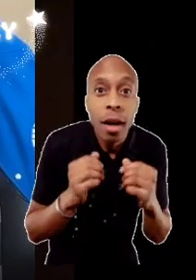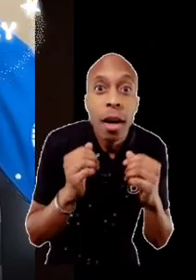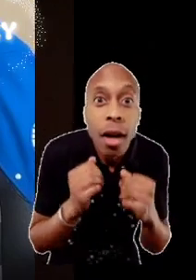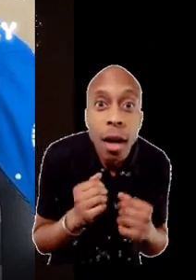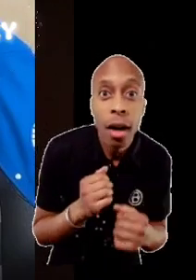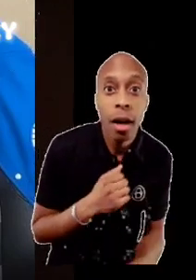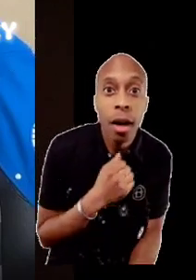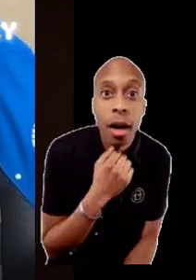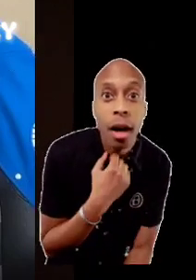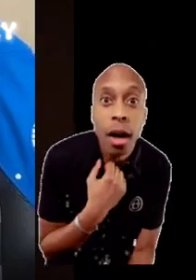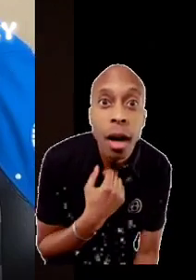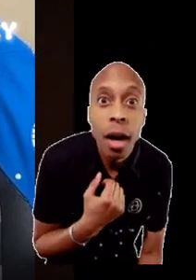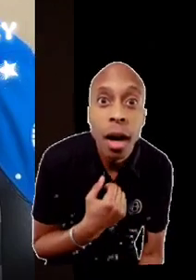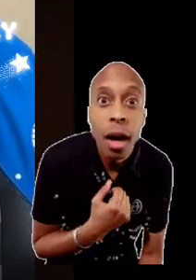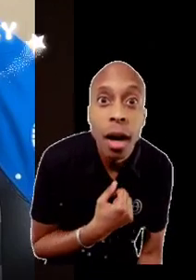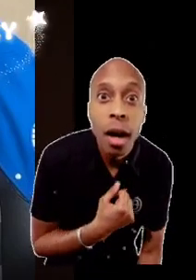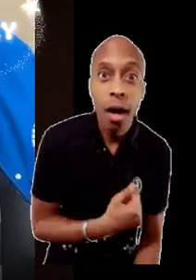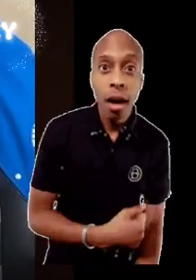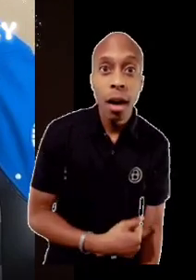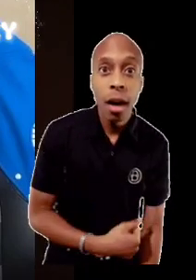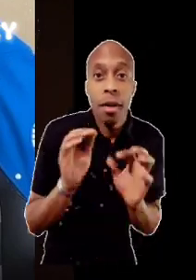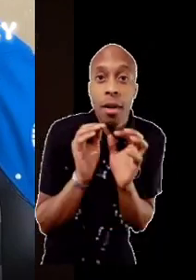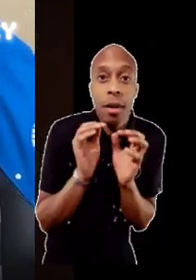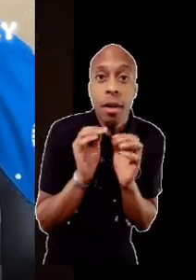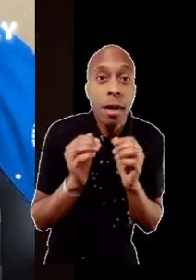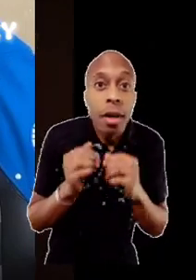Jesus, have mercy, Lord.